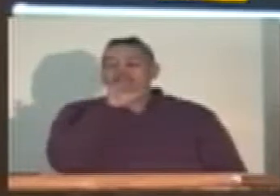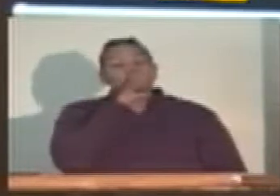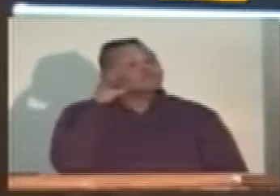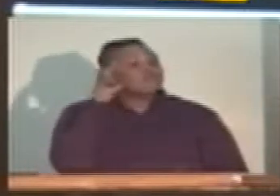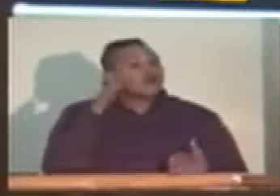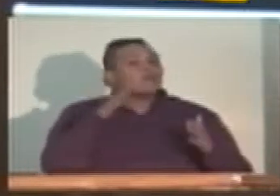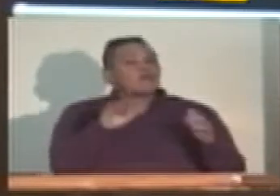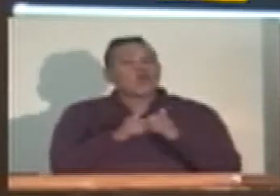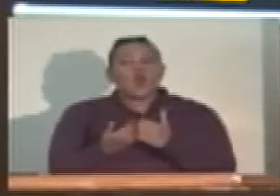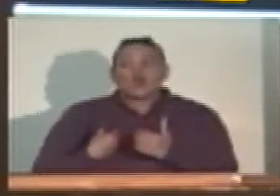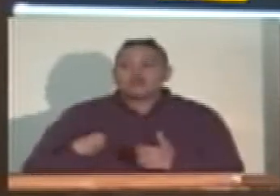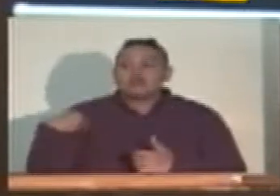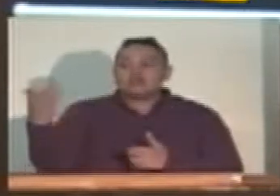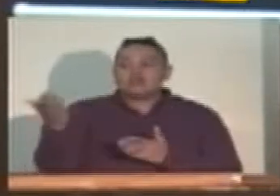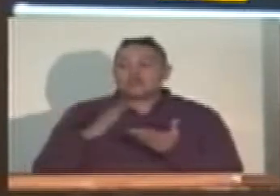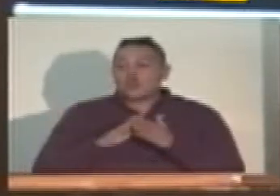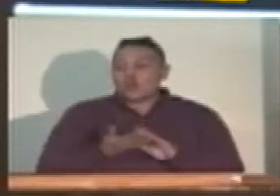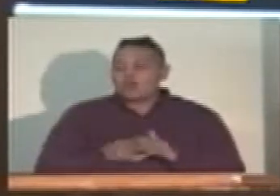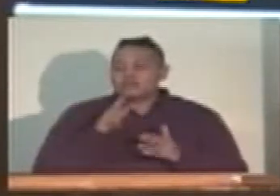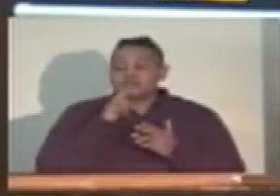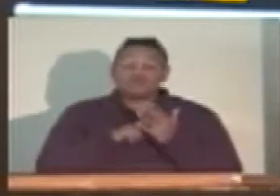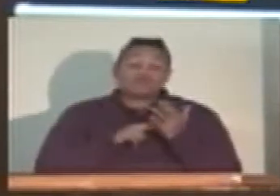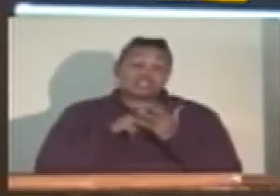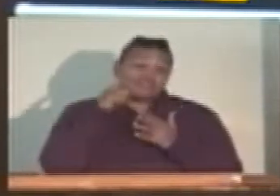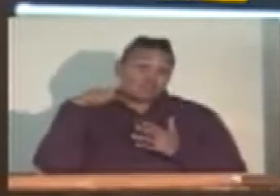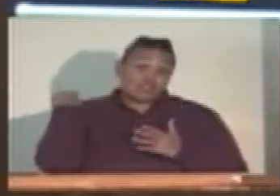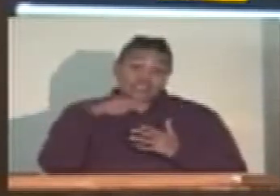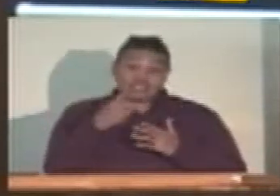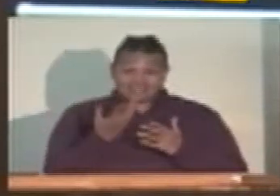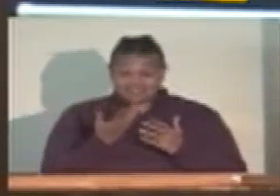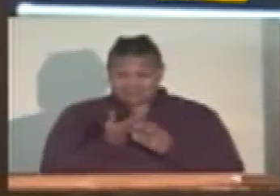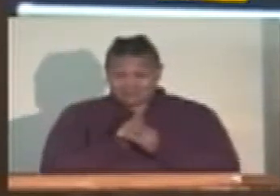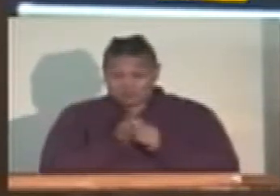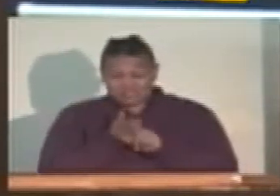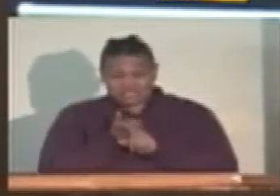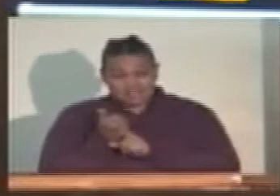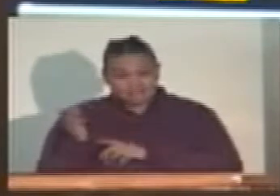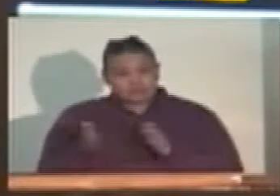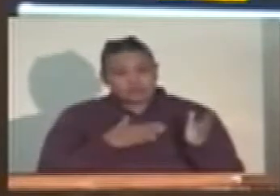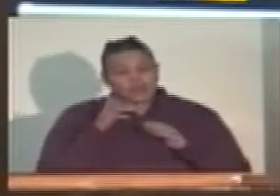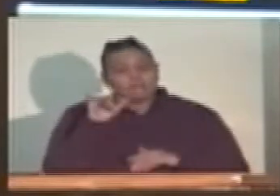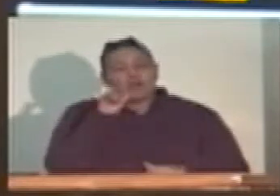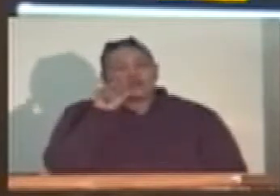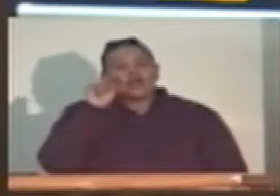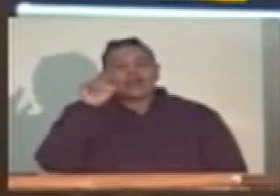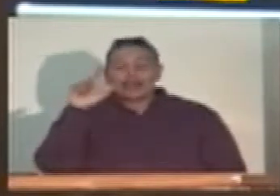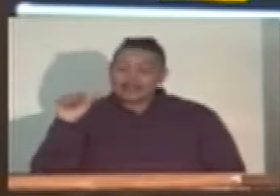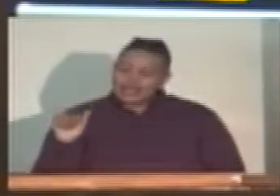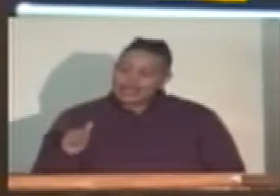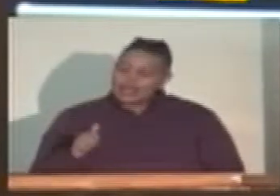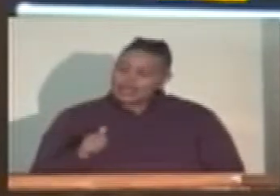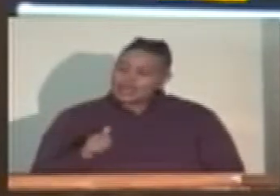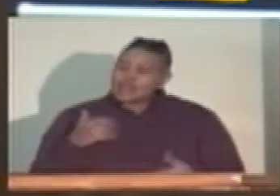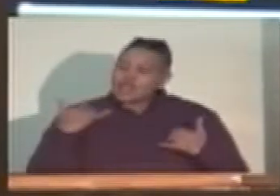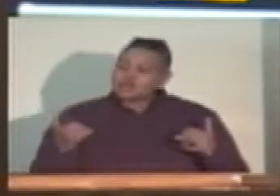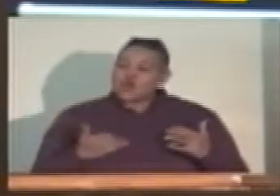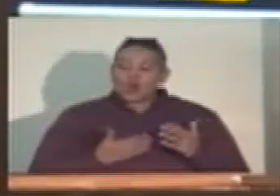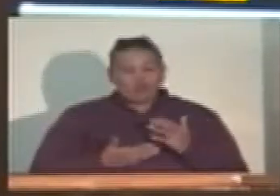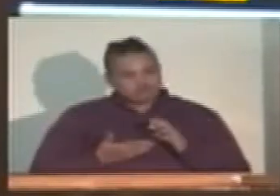to the community. The lease for this property is being prepared by the National Land Agency and is